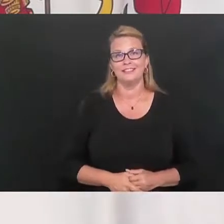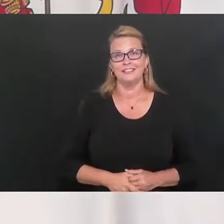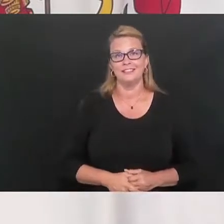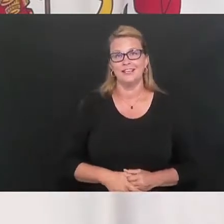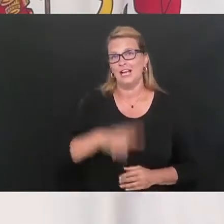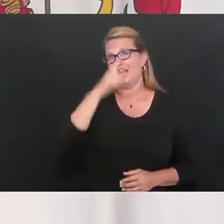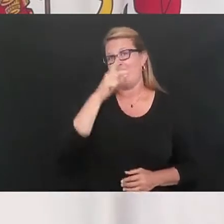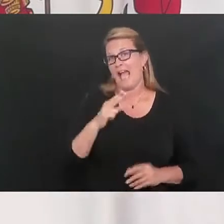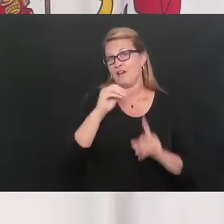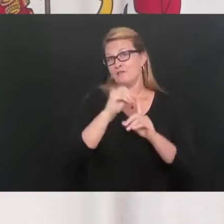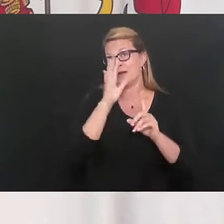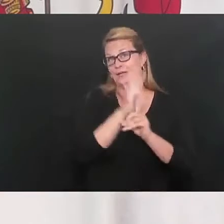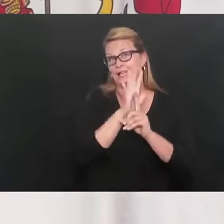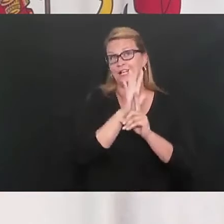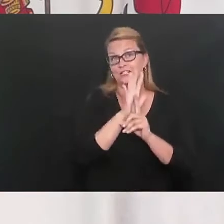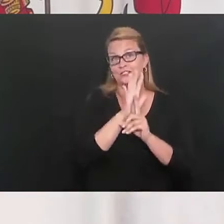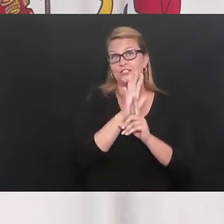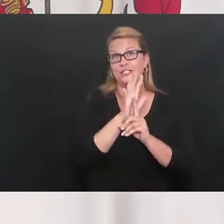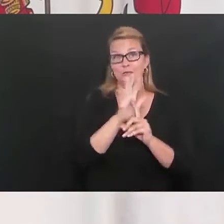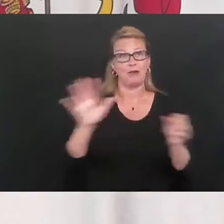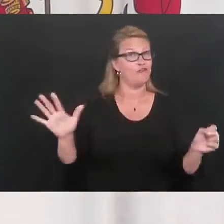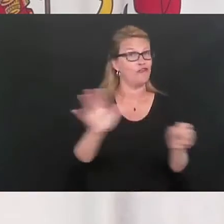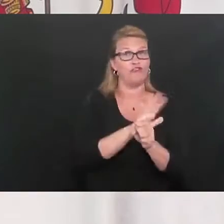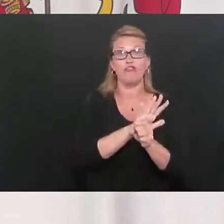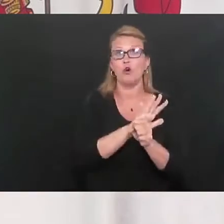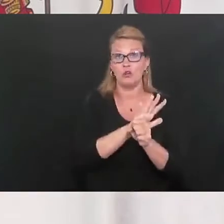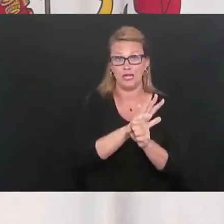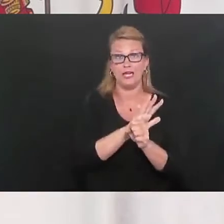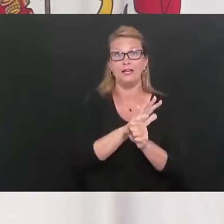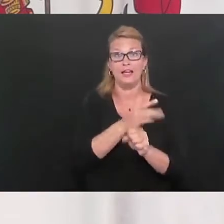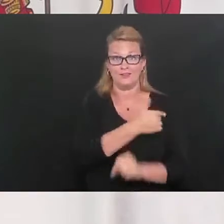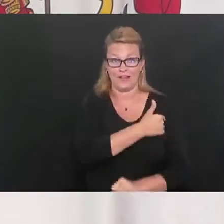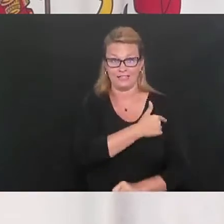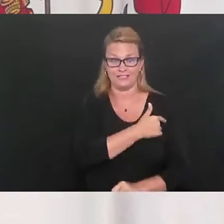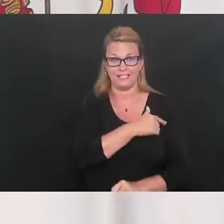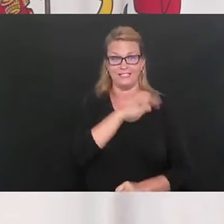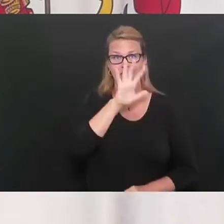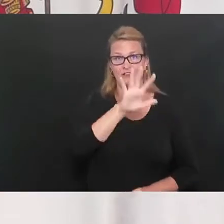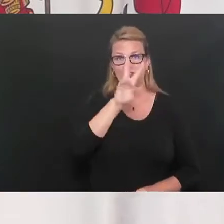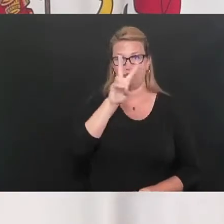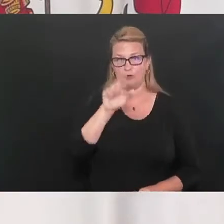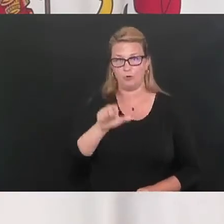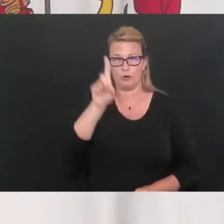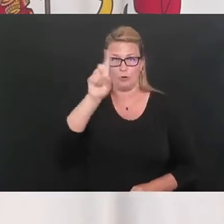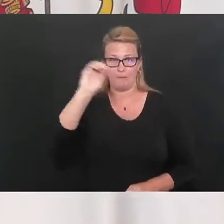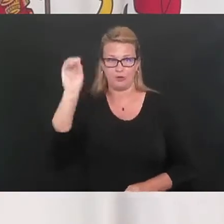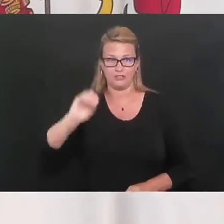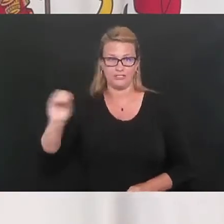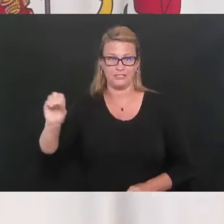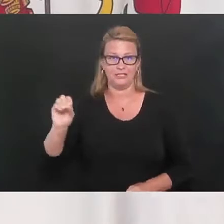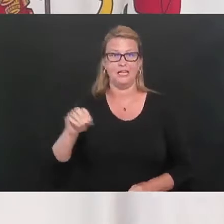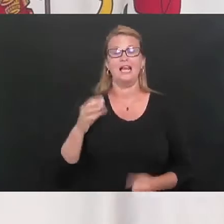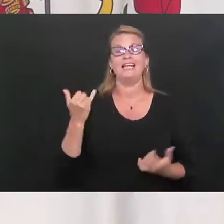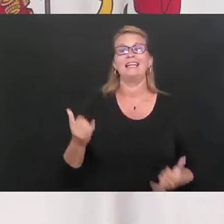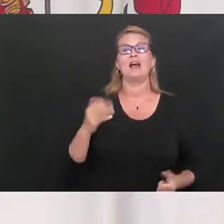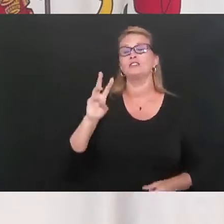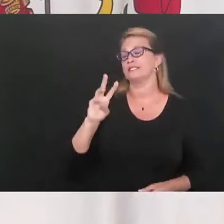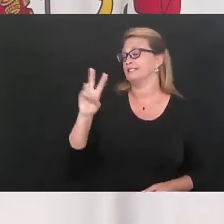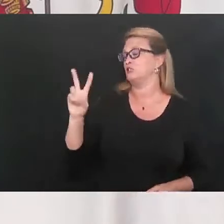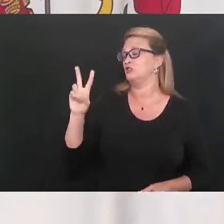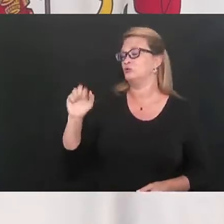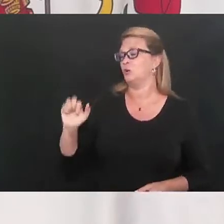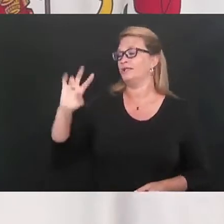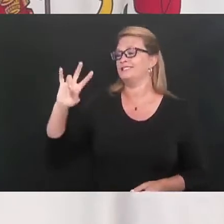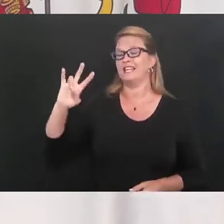Half the population has been fully vaccinated, that's at 52.1%. And we're at 62.7%.